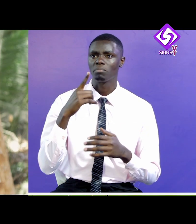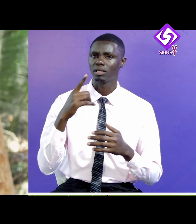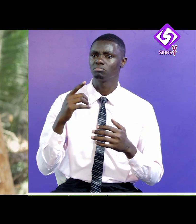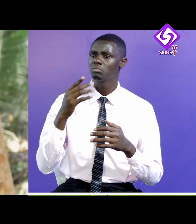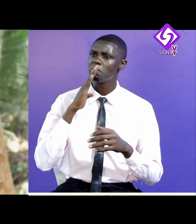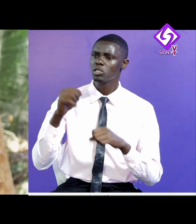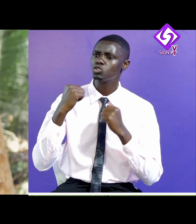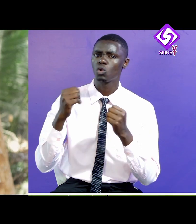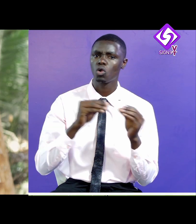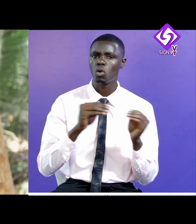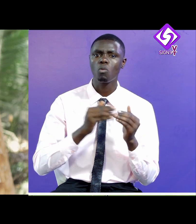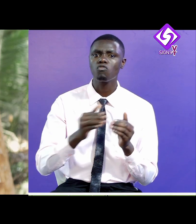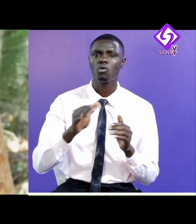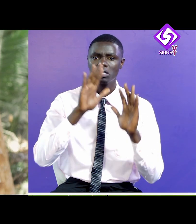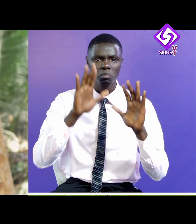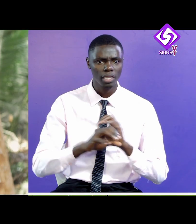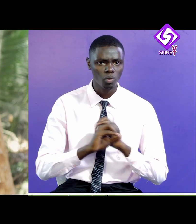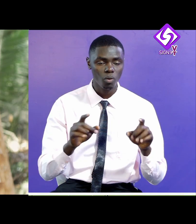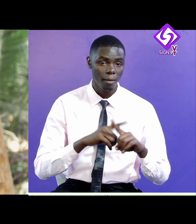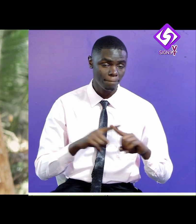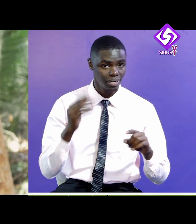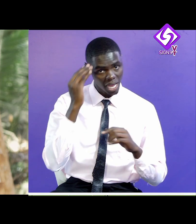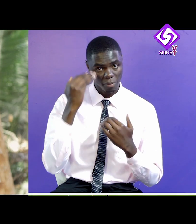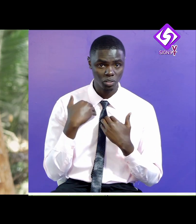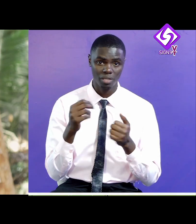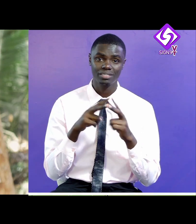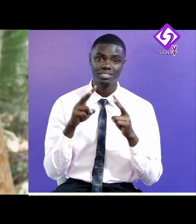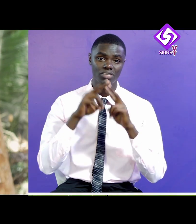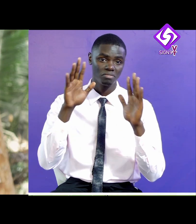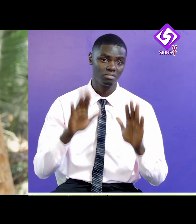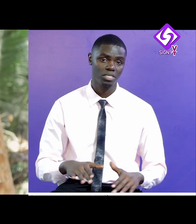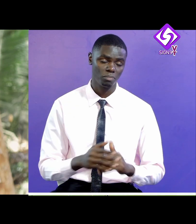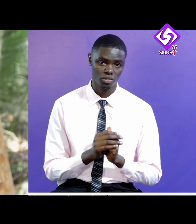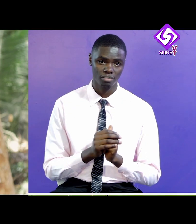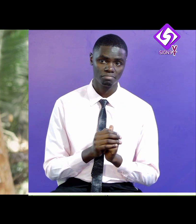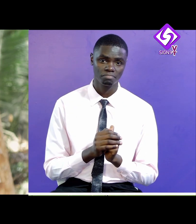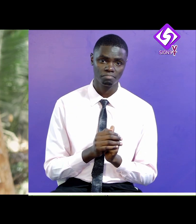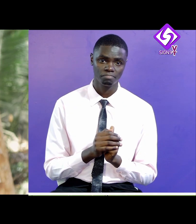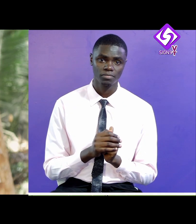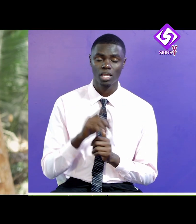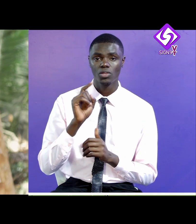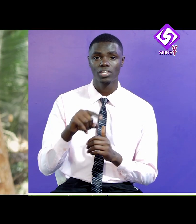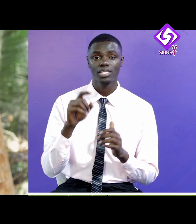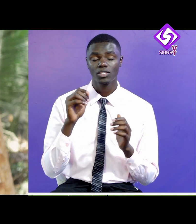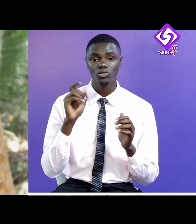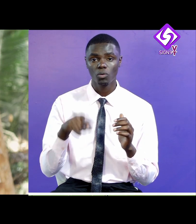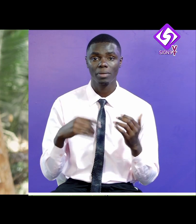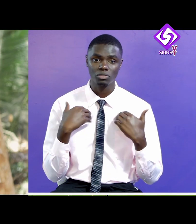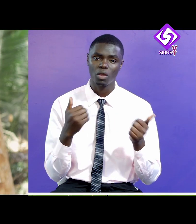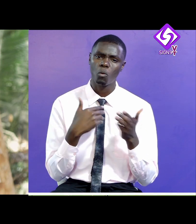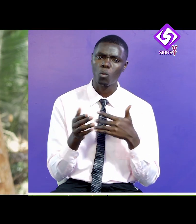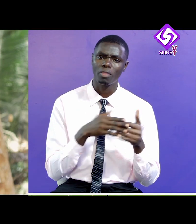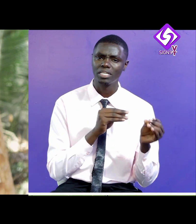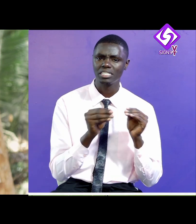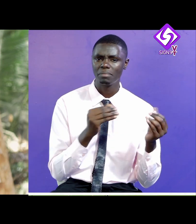on. It's not important. But actually, our mental health is very important, no matter who you are, whether you have a disability, whether you